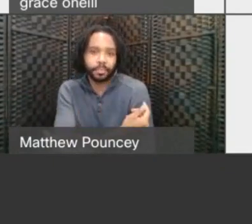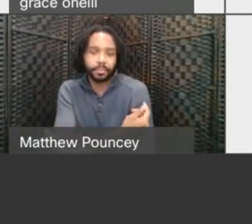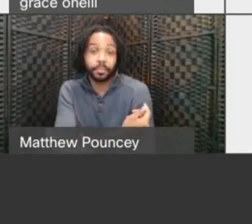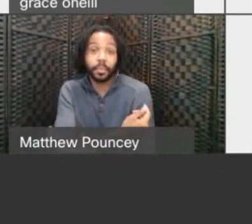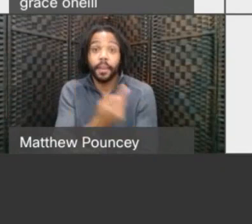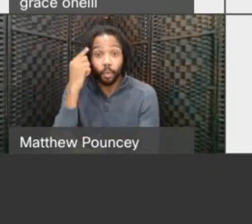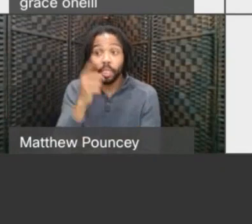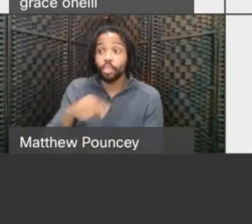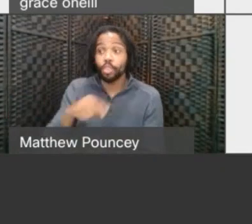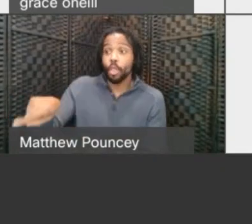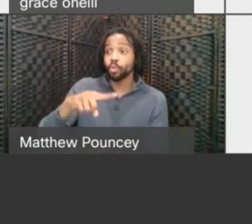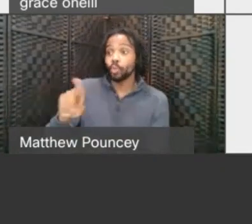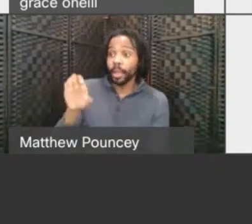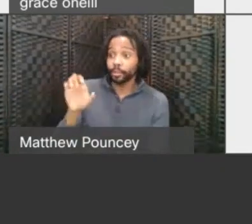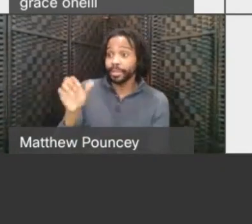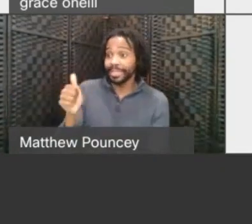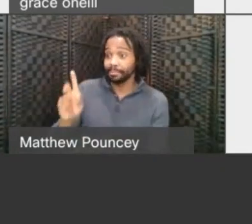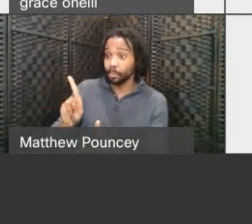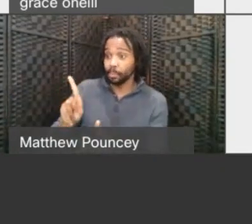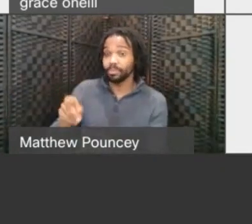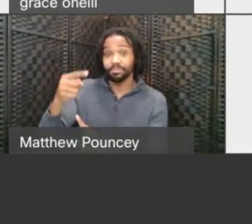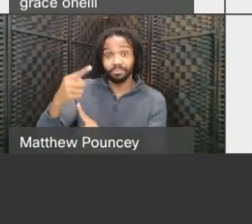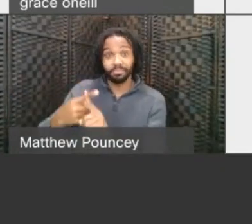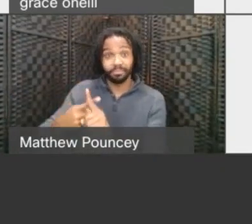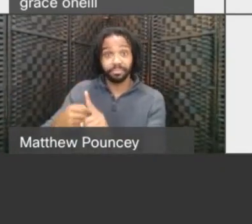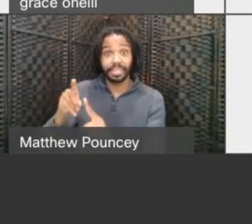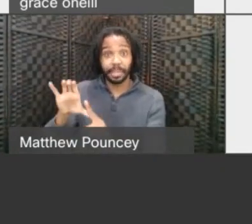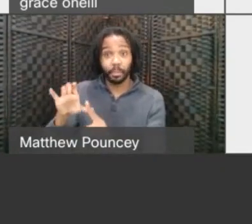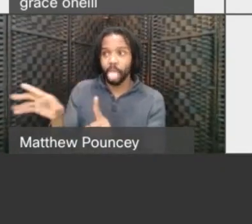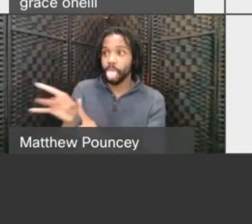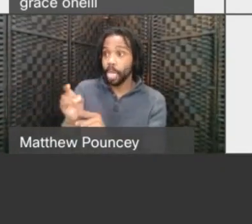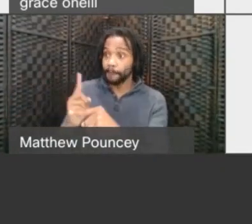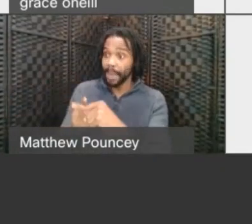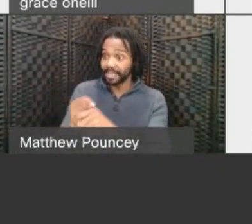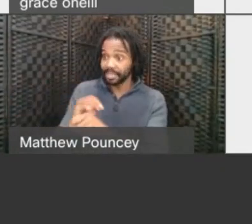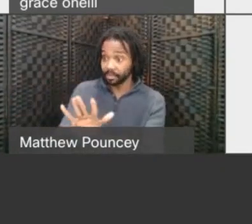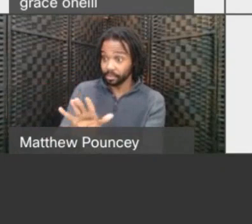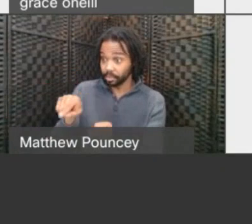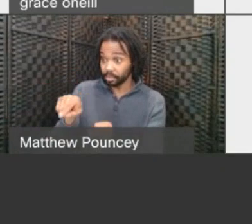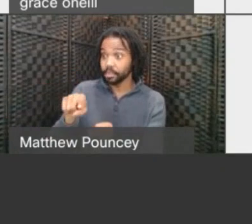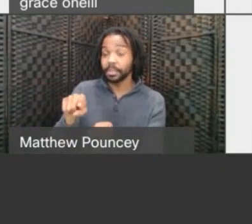tested positive in the month of December, 92 were vaccinated.